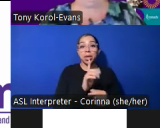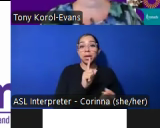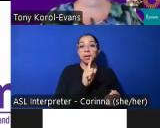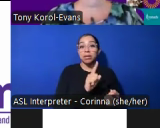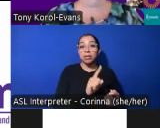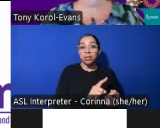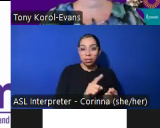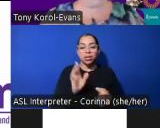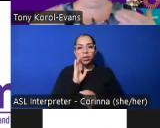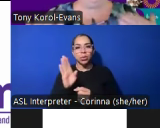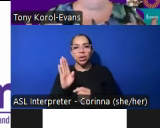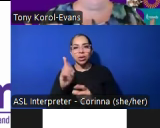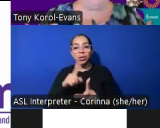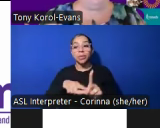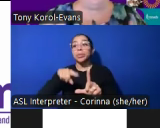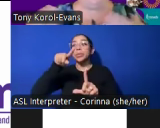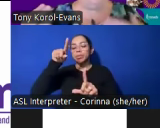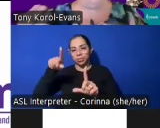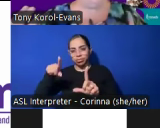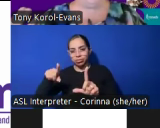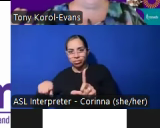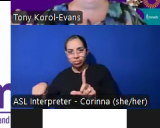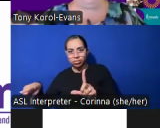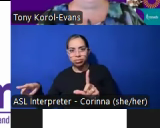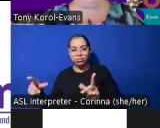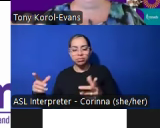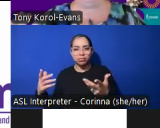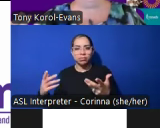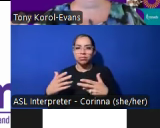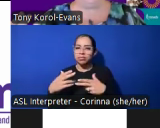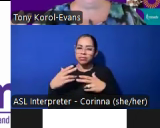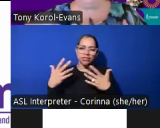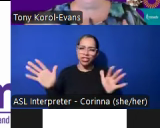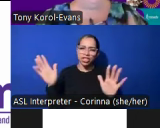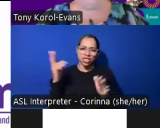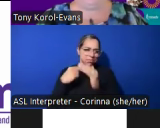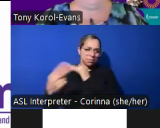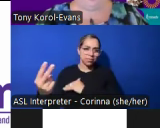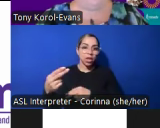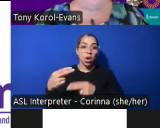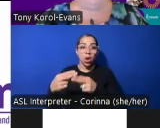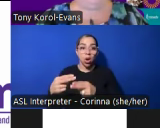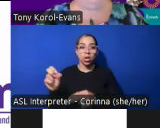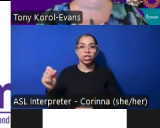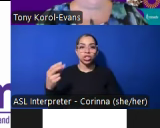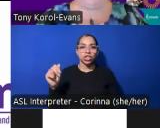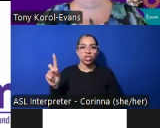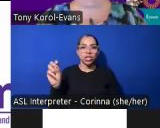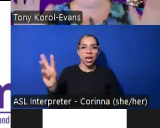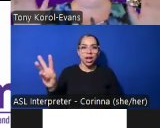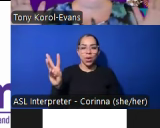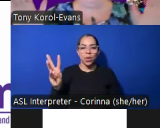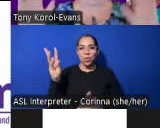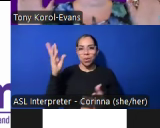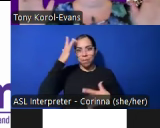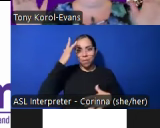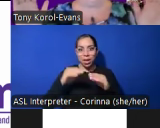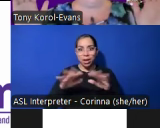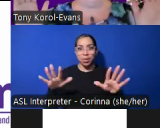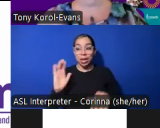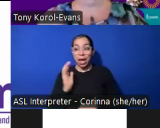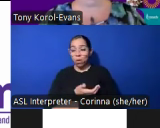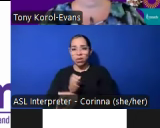back down. We fully expected it. They called it the shadow pandemic, and it's like everybody in our field knew it was going to happen, but the newspapers